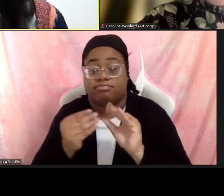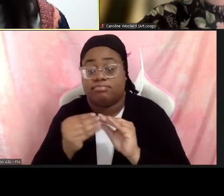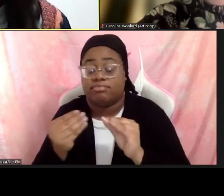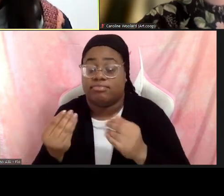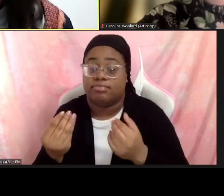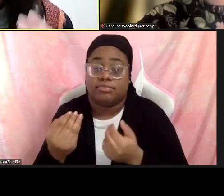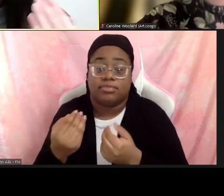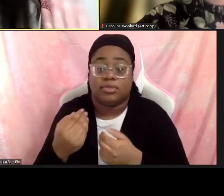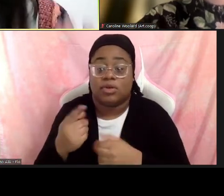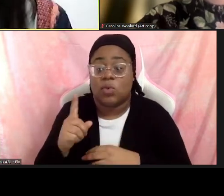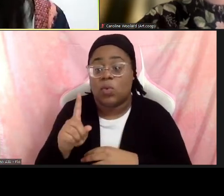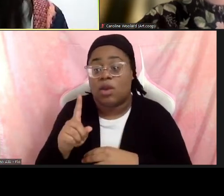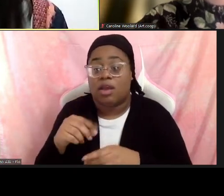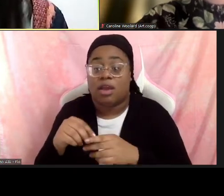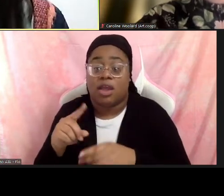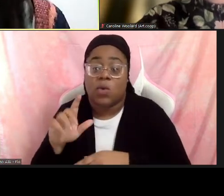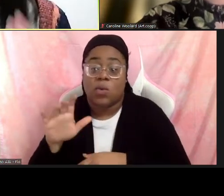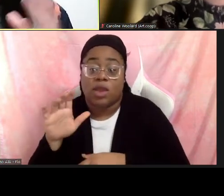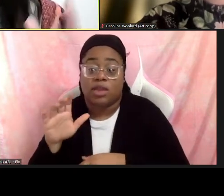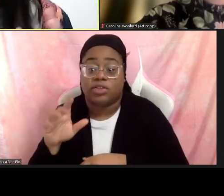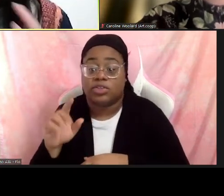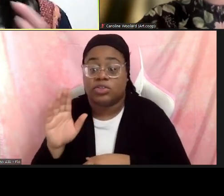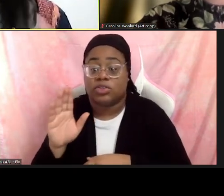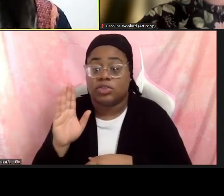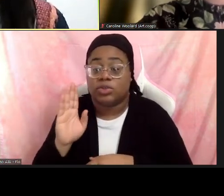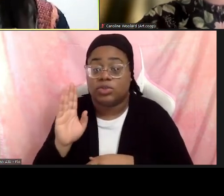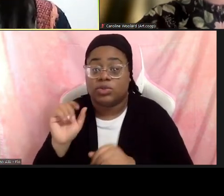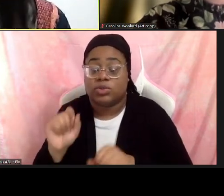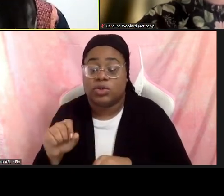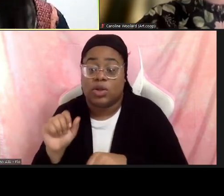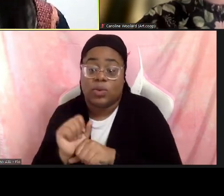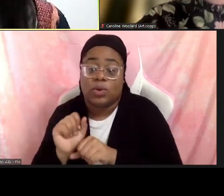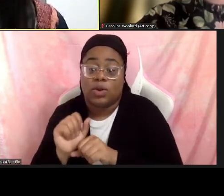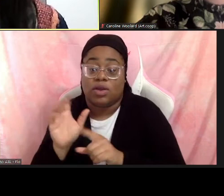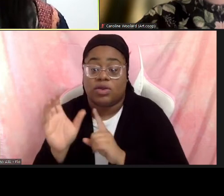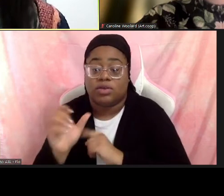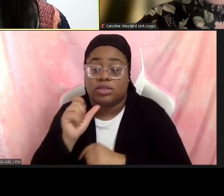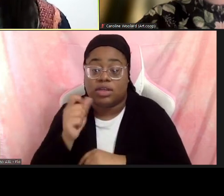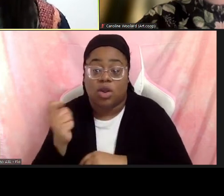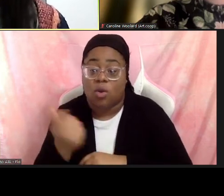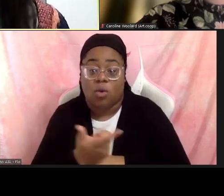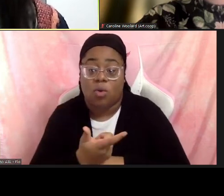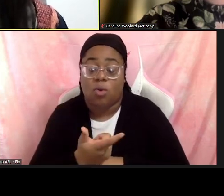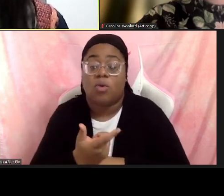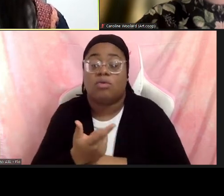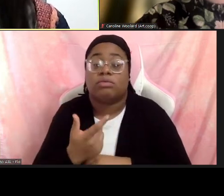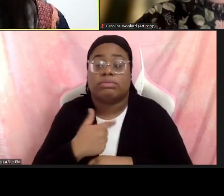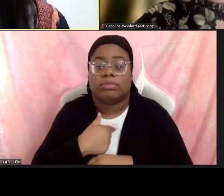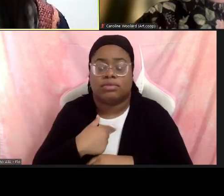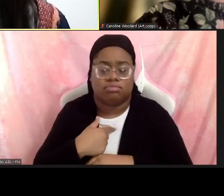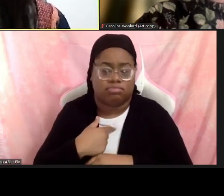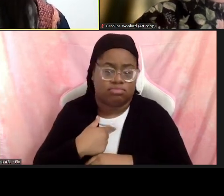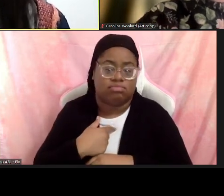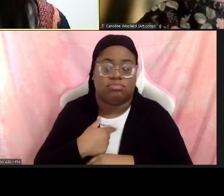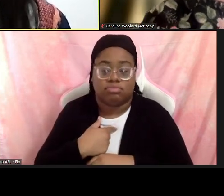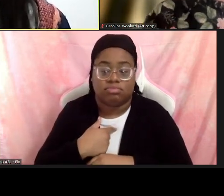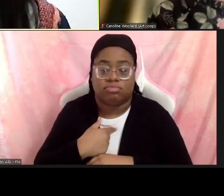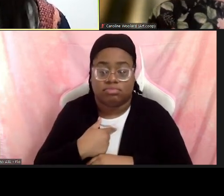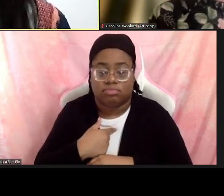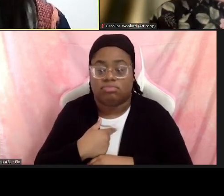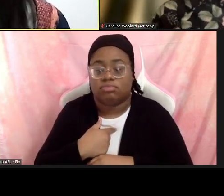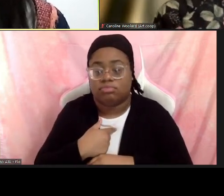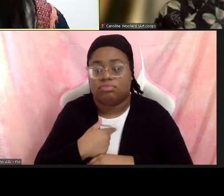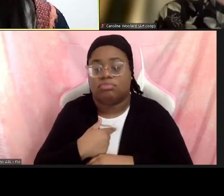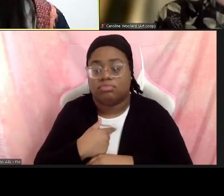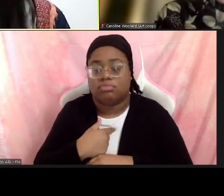in 100 you could work on the culture, but not all of you. And for me it was shocking, and I had this kind of crisis after